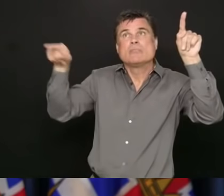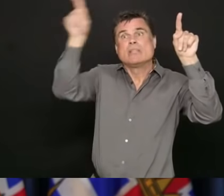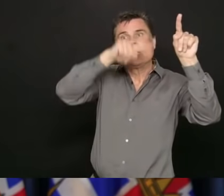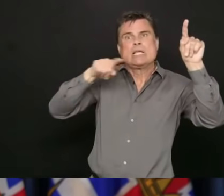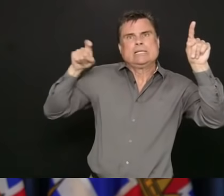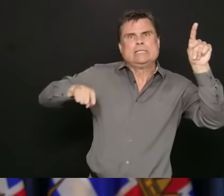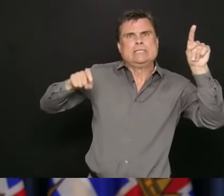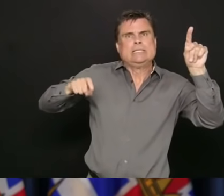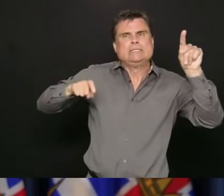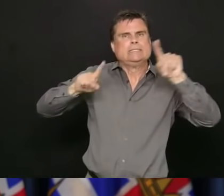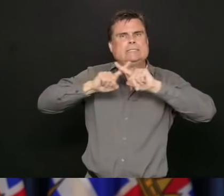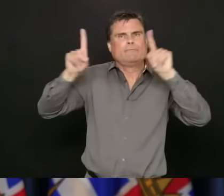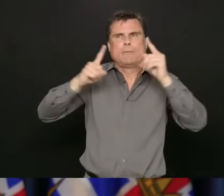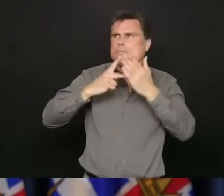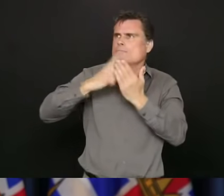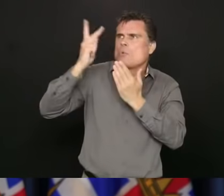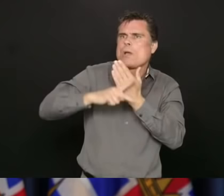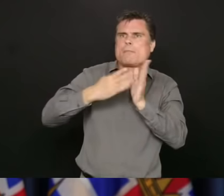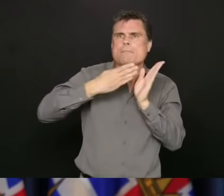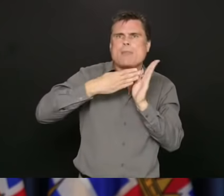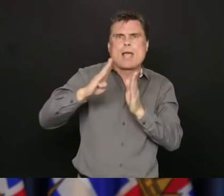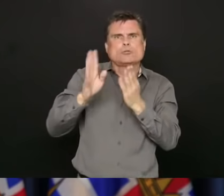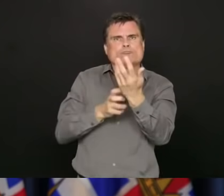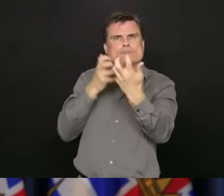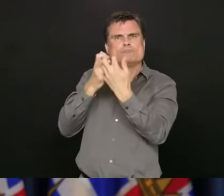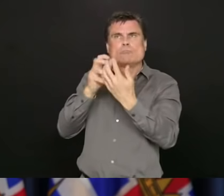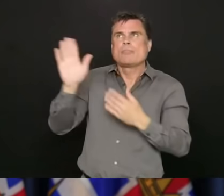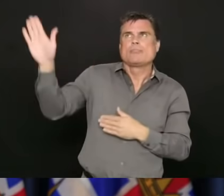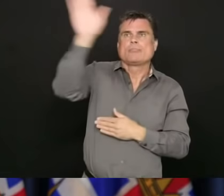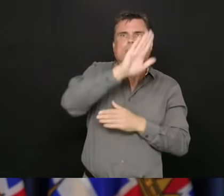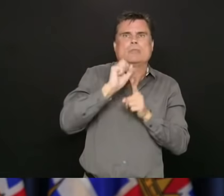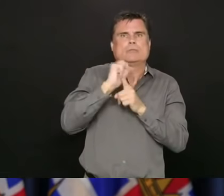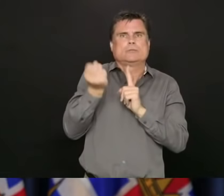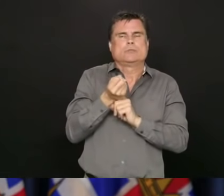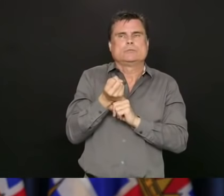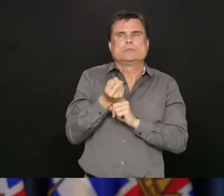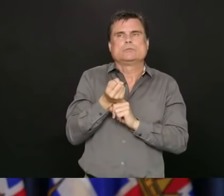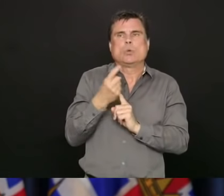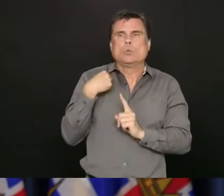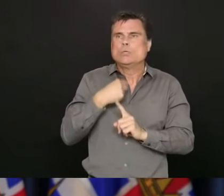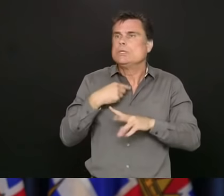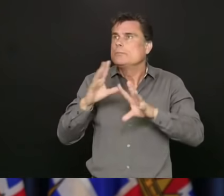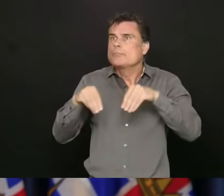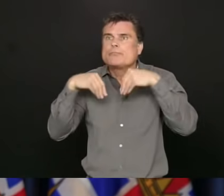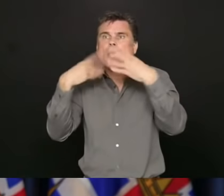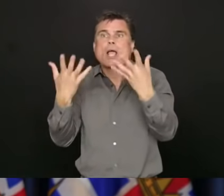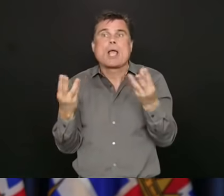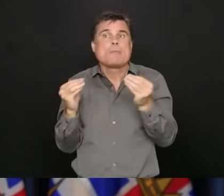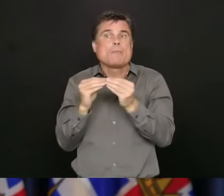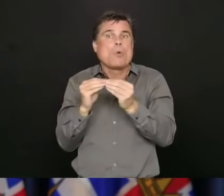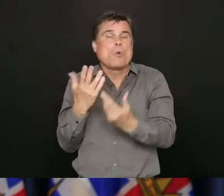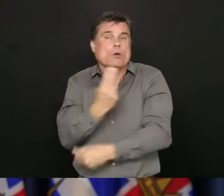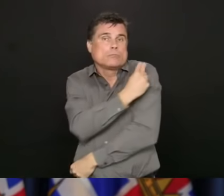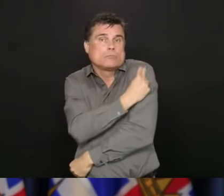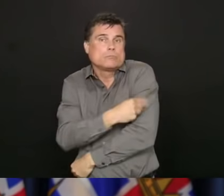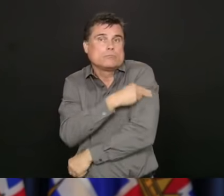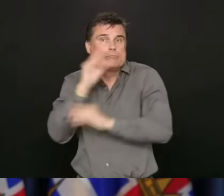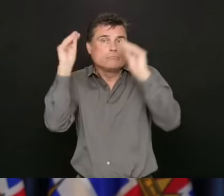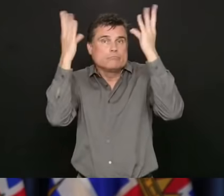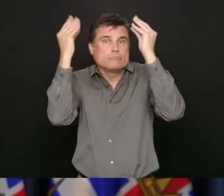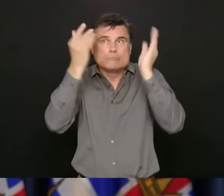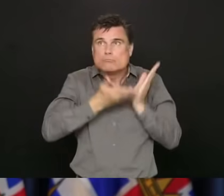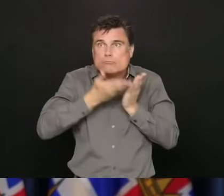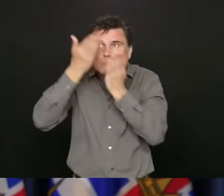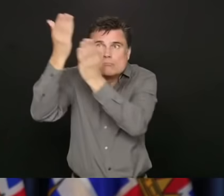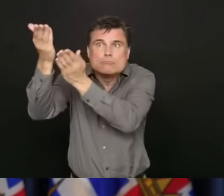it be ambulance services, primary care networks, fixed wing and helicopters to